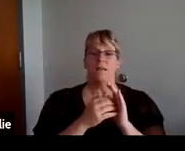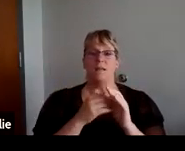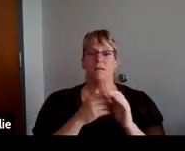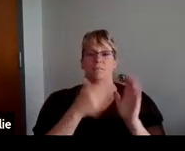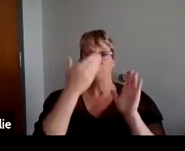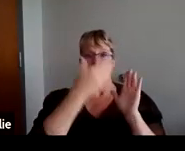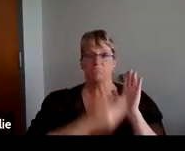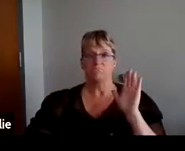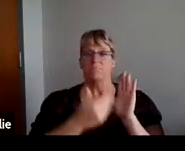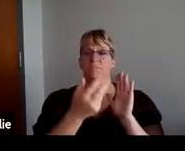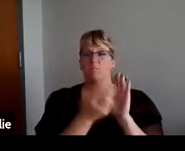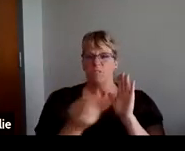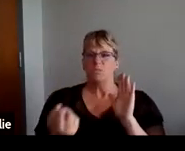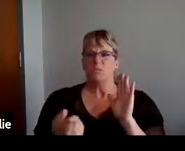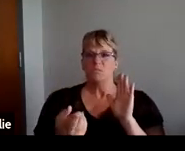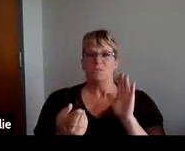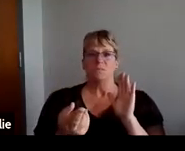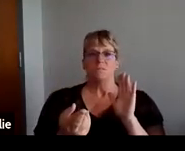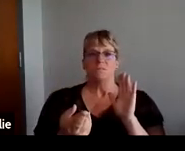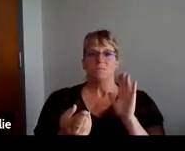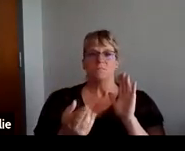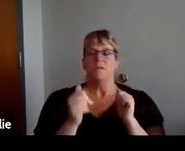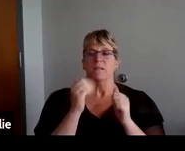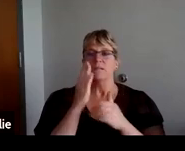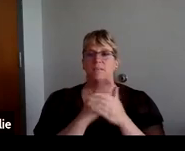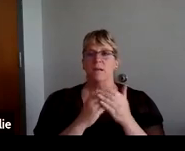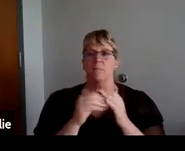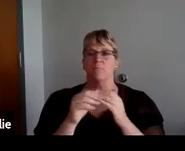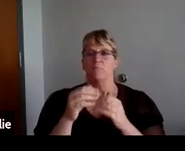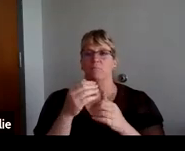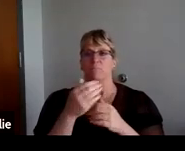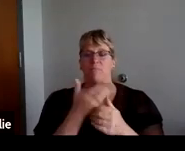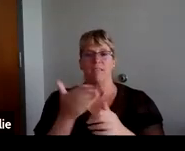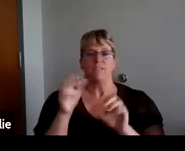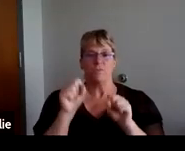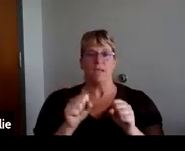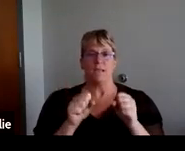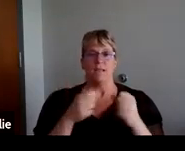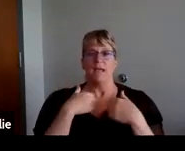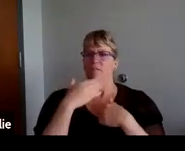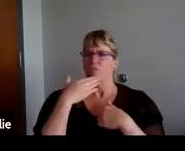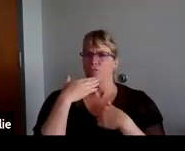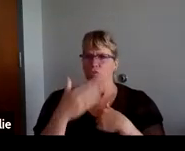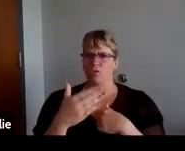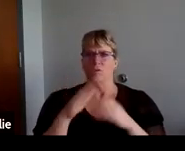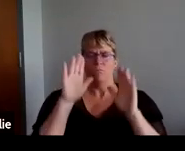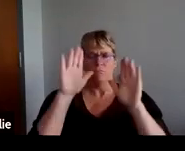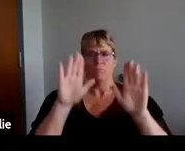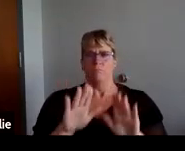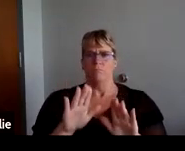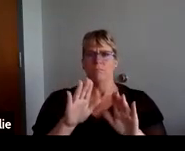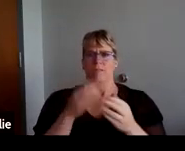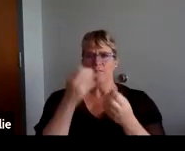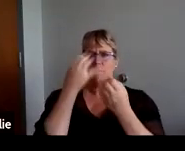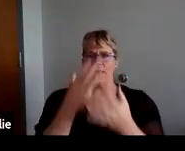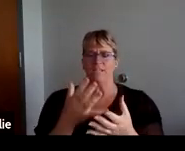of resources of vetted sites that provide some very, very excellent substance use